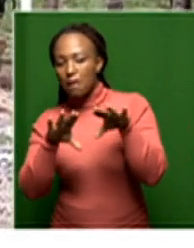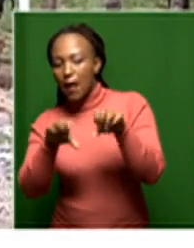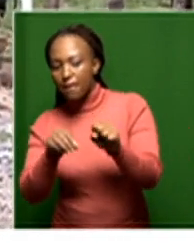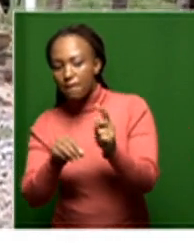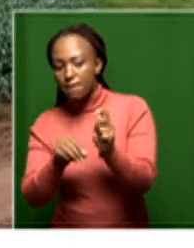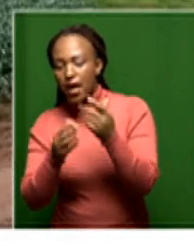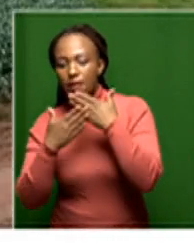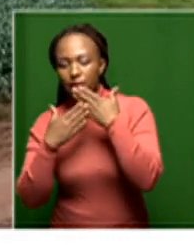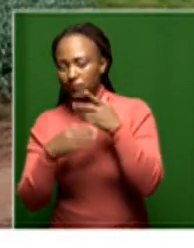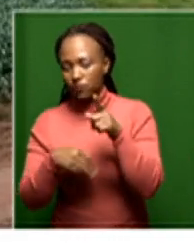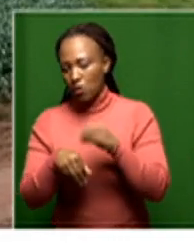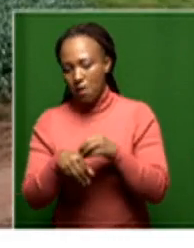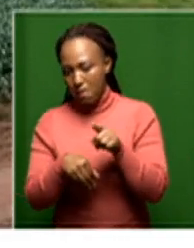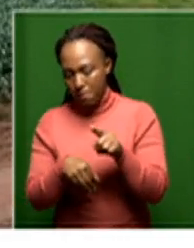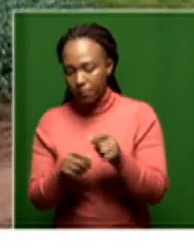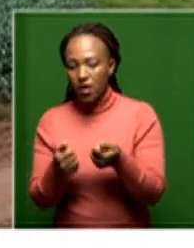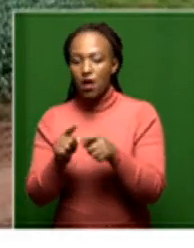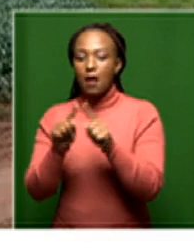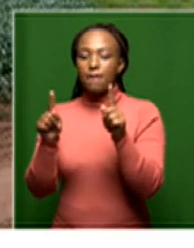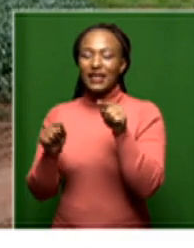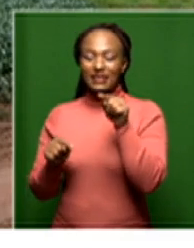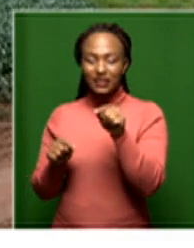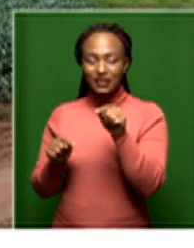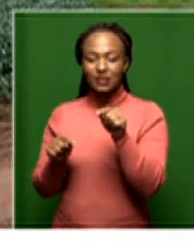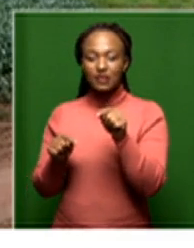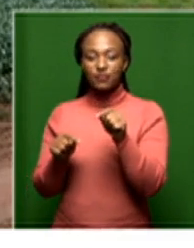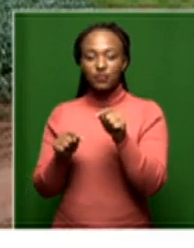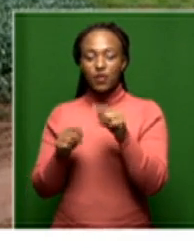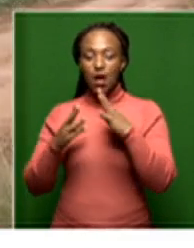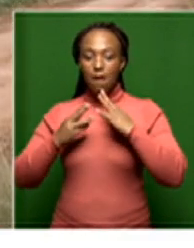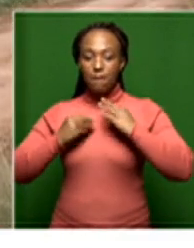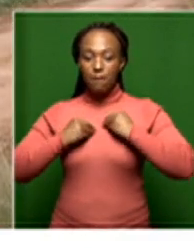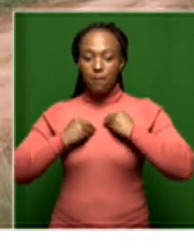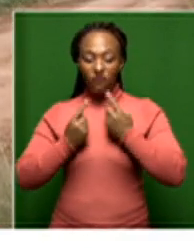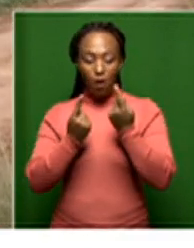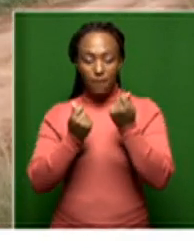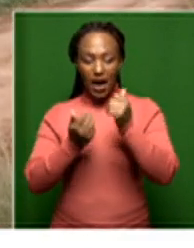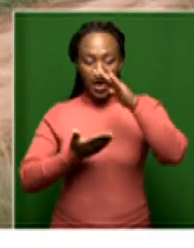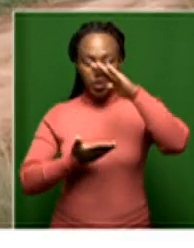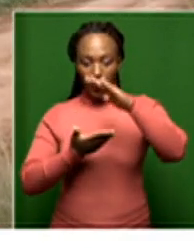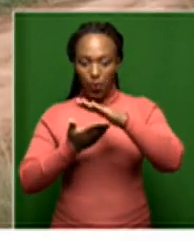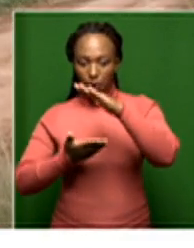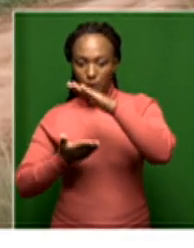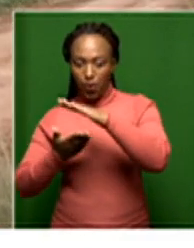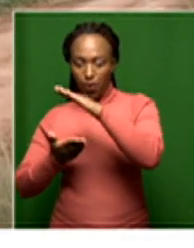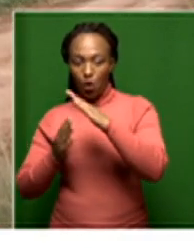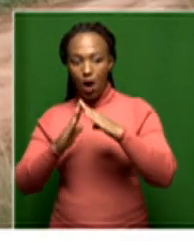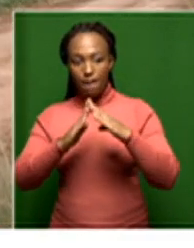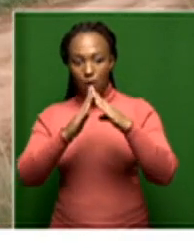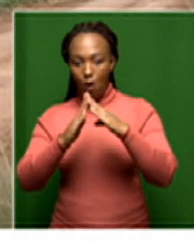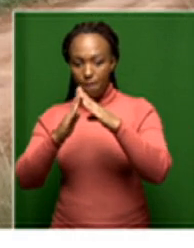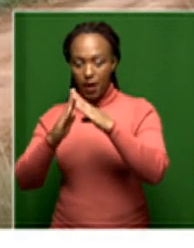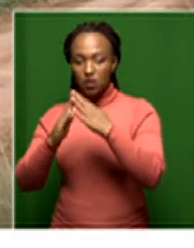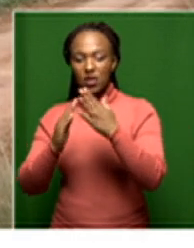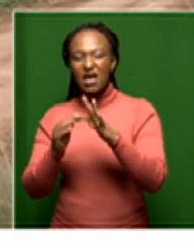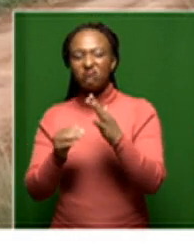but it is in the reduction of property prices so that expropriated properties can be sold